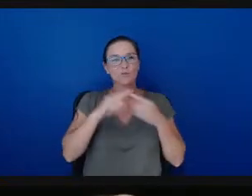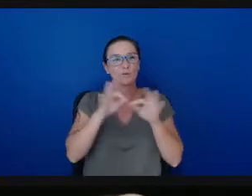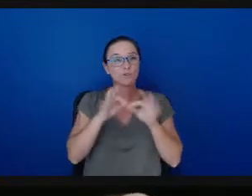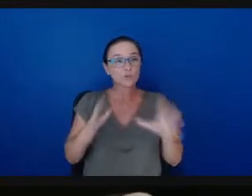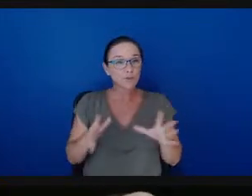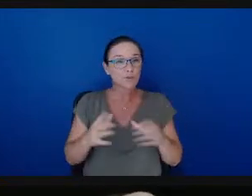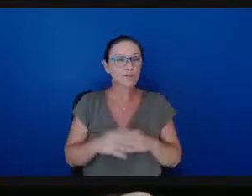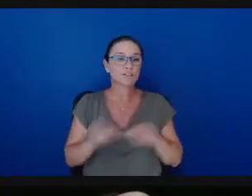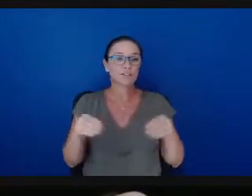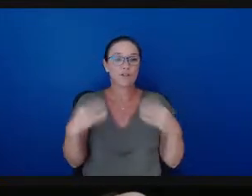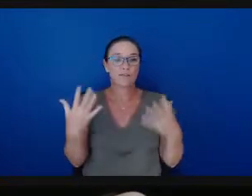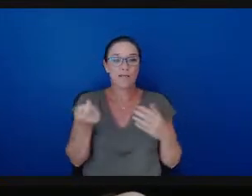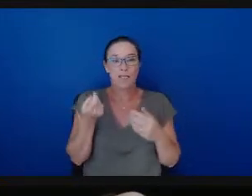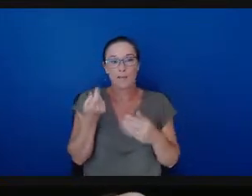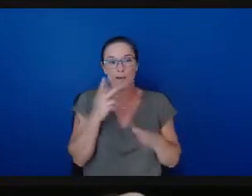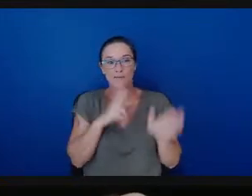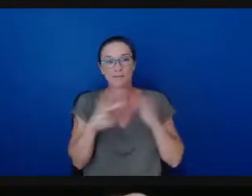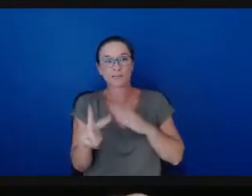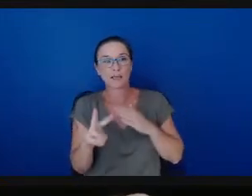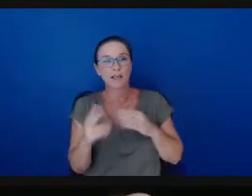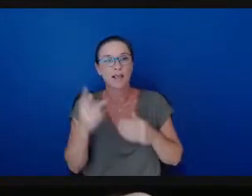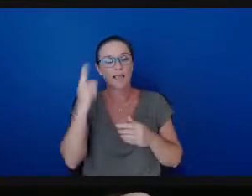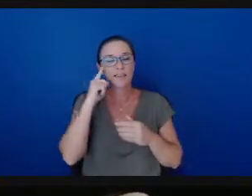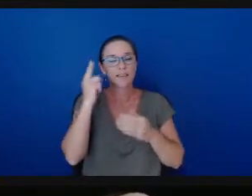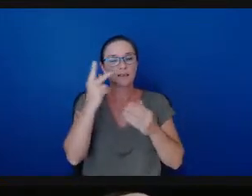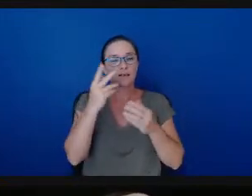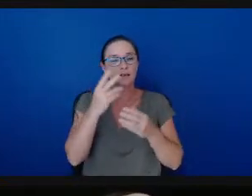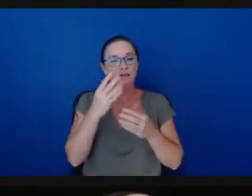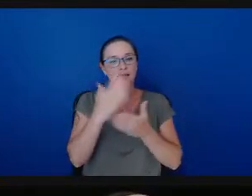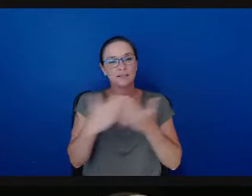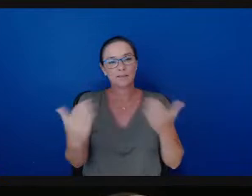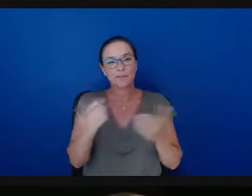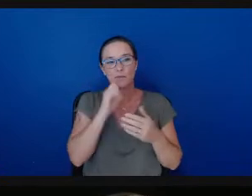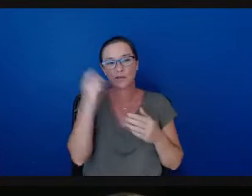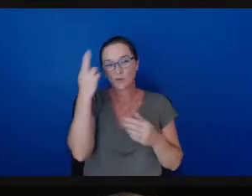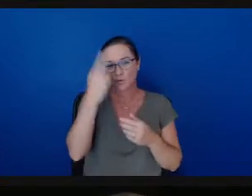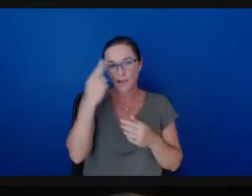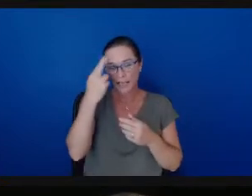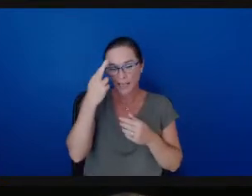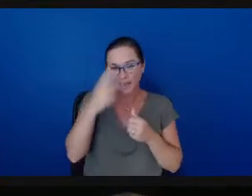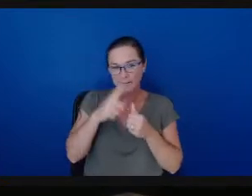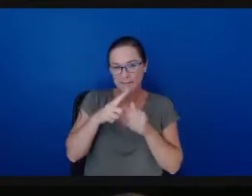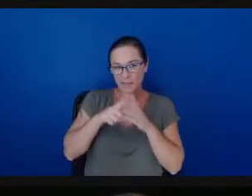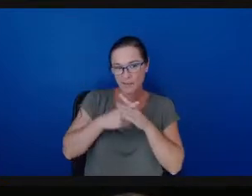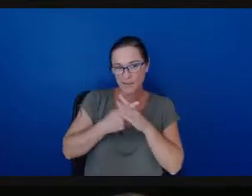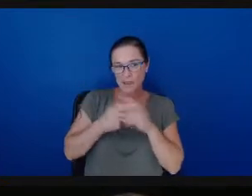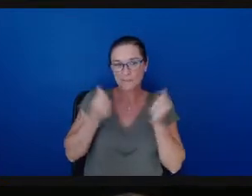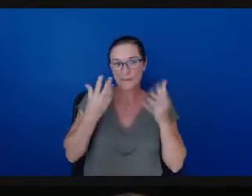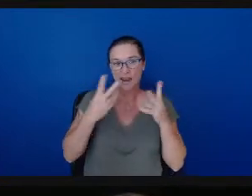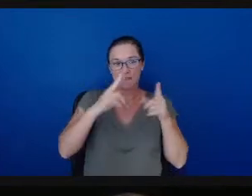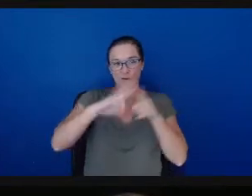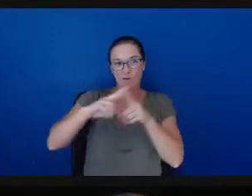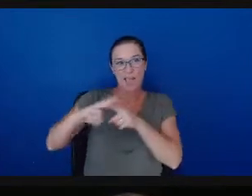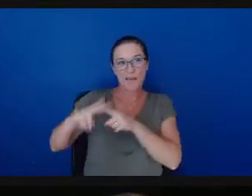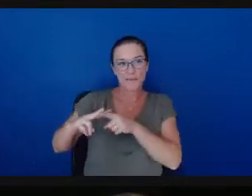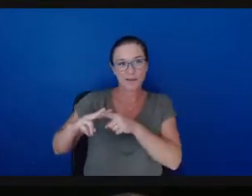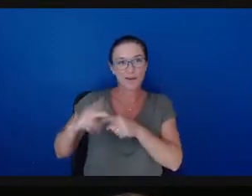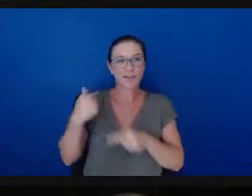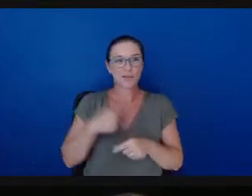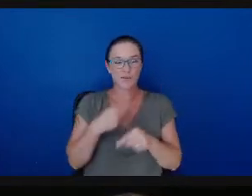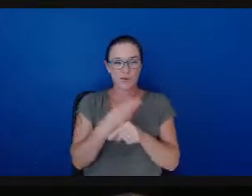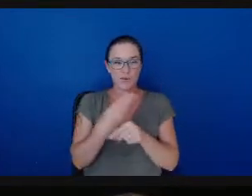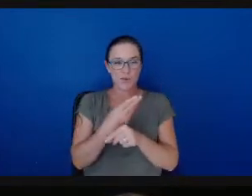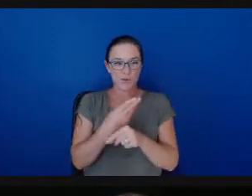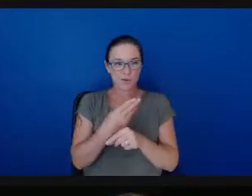you guys a little insight, because I think it's something that we didn't quite realize at first. A lot of terminology we use talking about volcanoes is